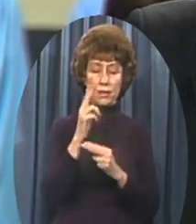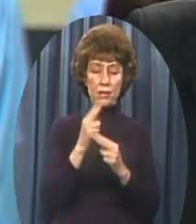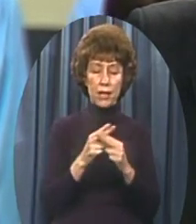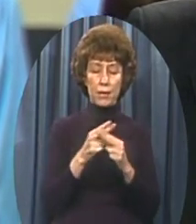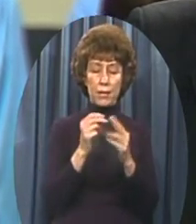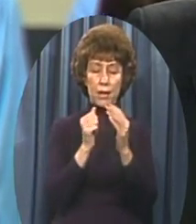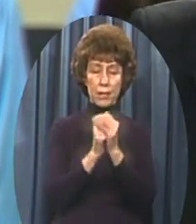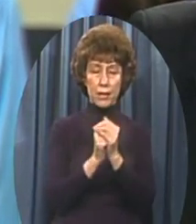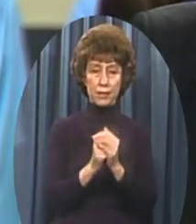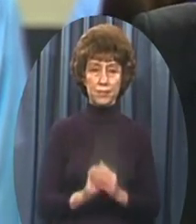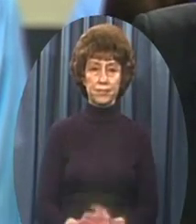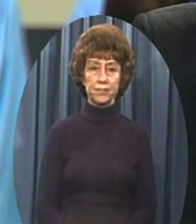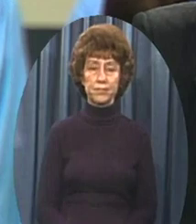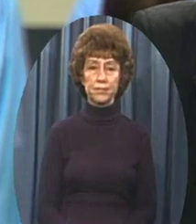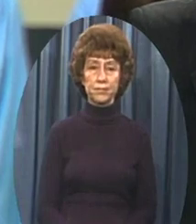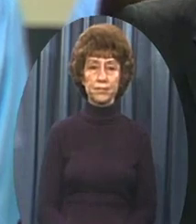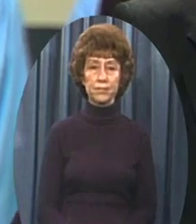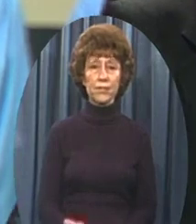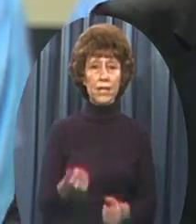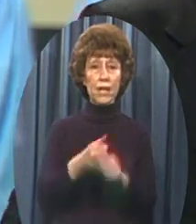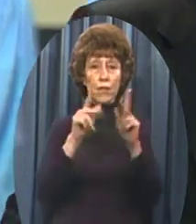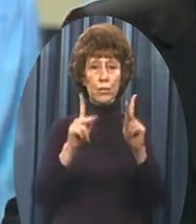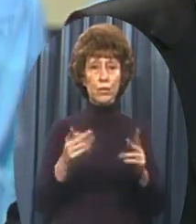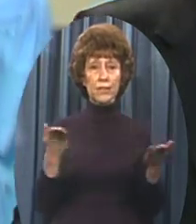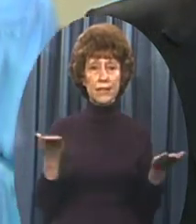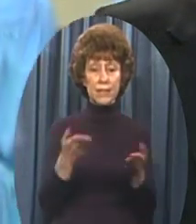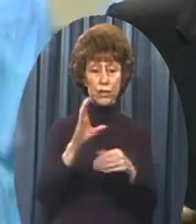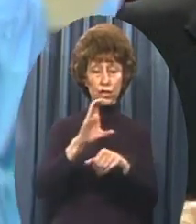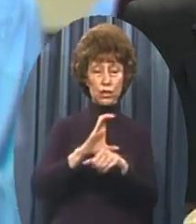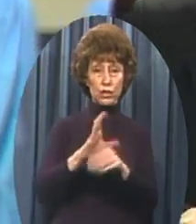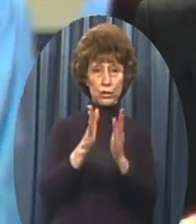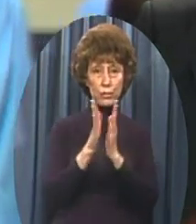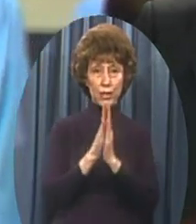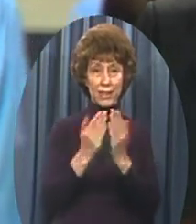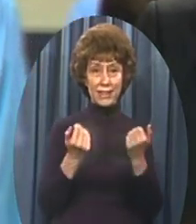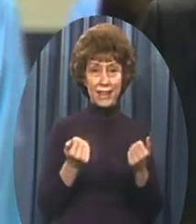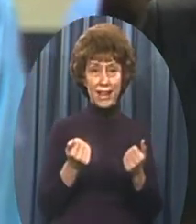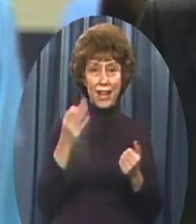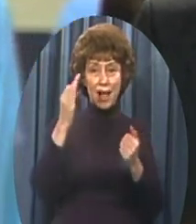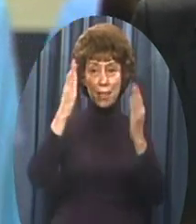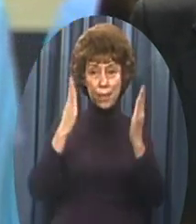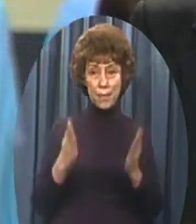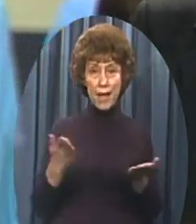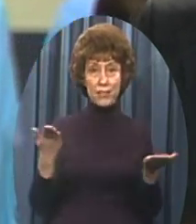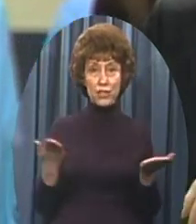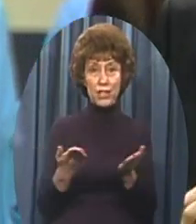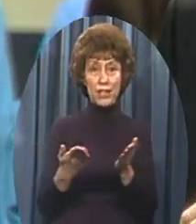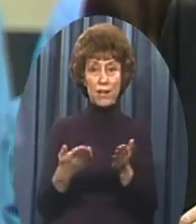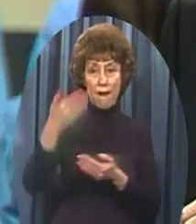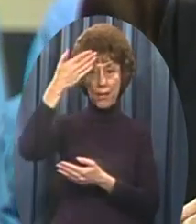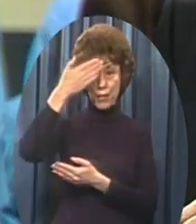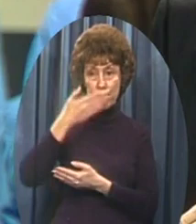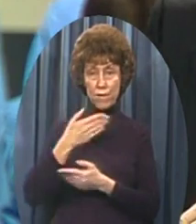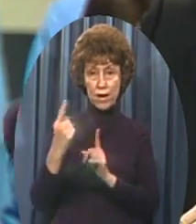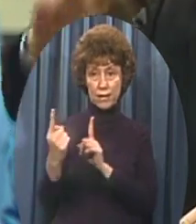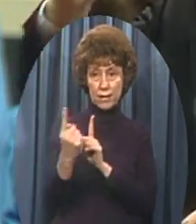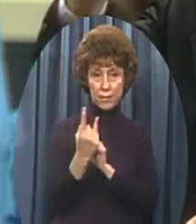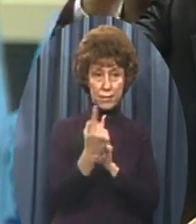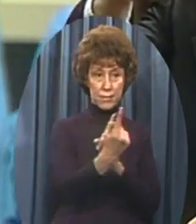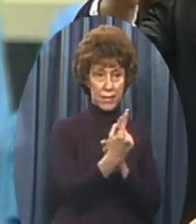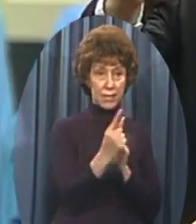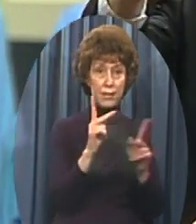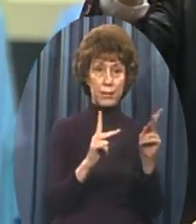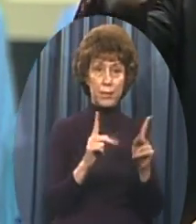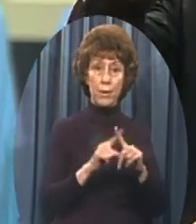Amen. While every head is bowed and every eye is closed, the pastors are here at the front to meet you. If you need to come to